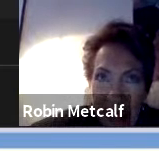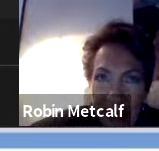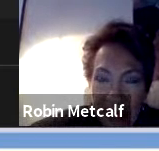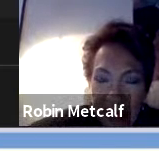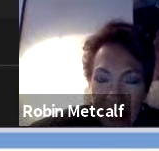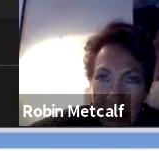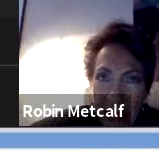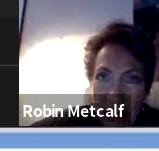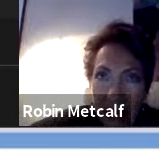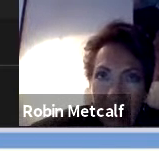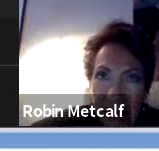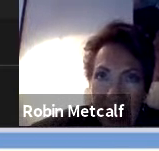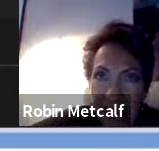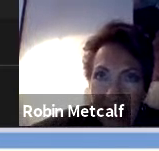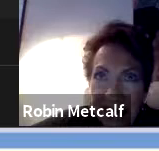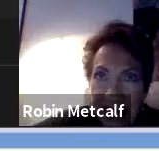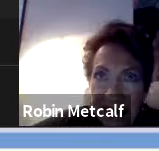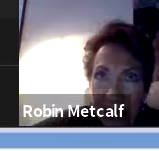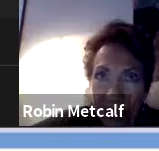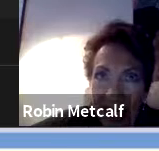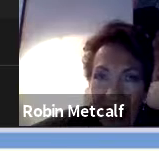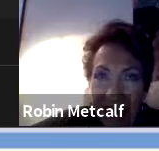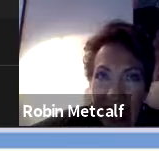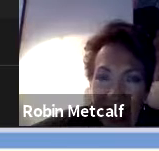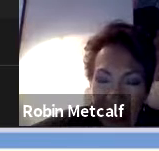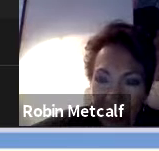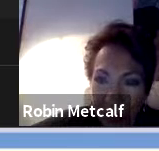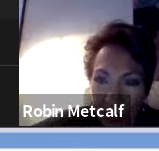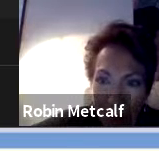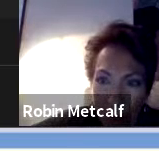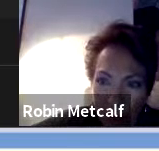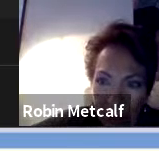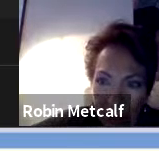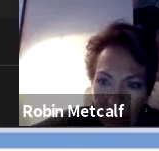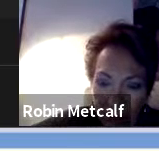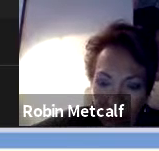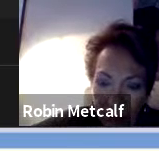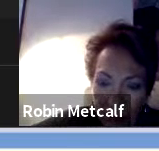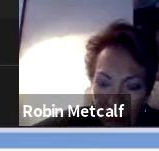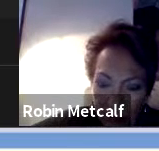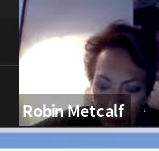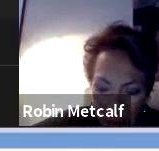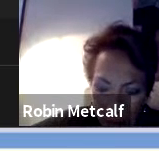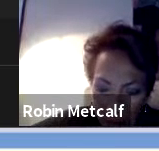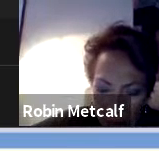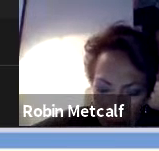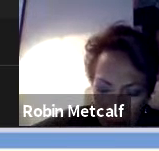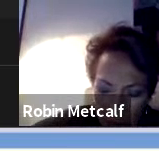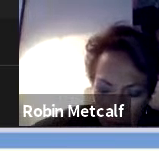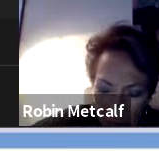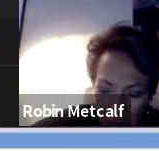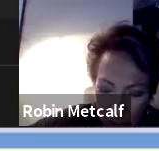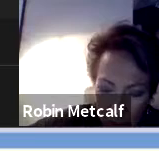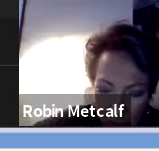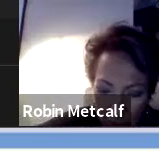about Lattice, unless they don't have anyone working.